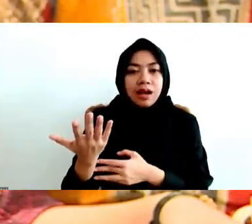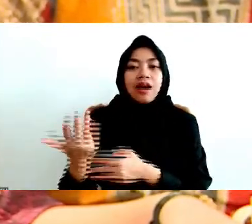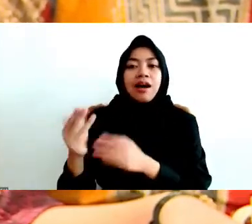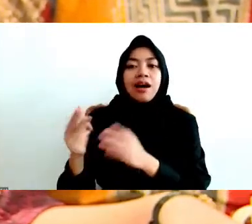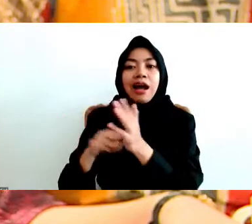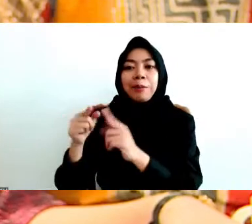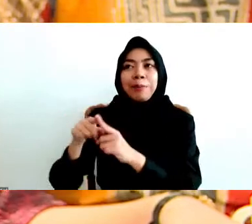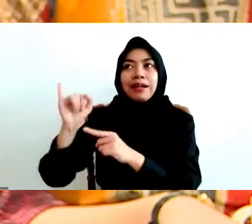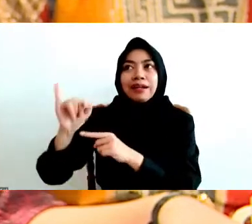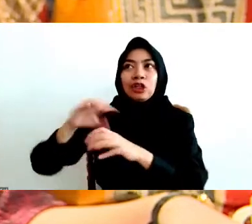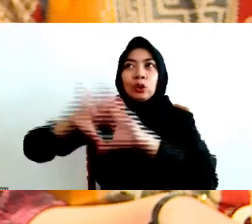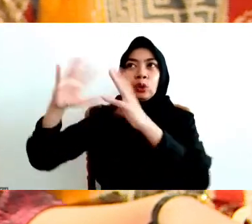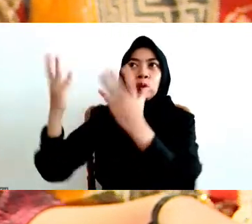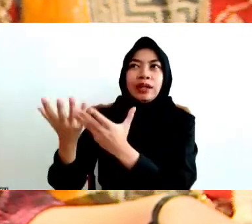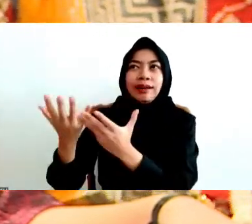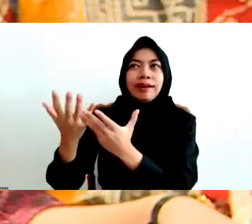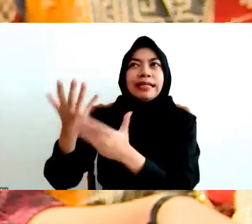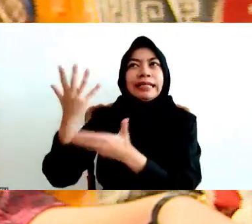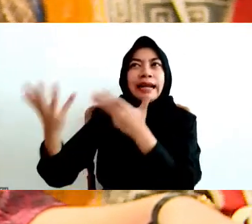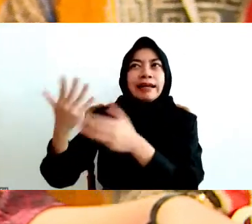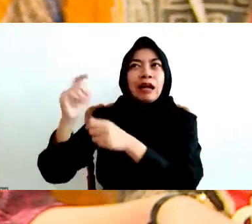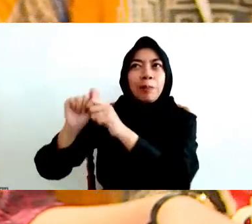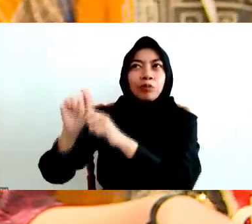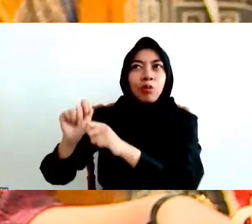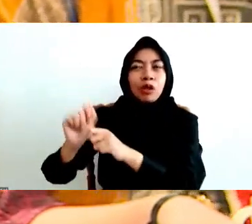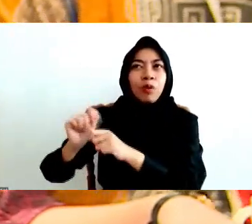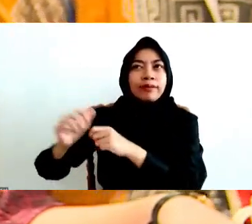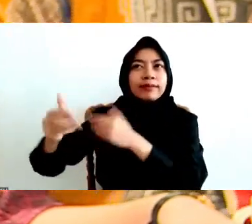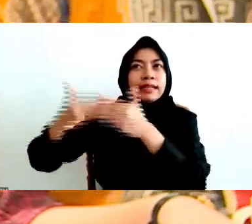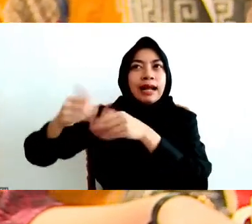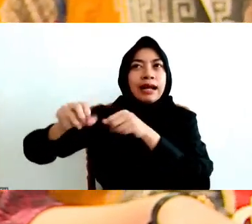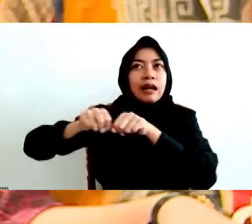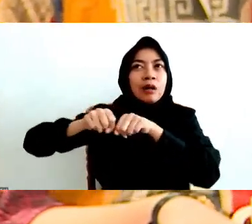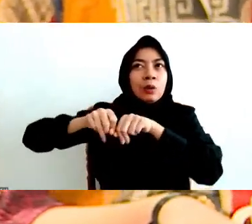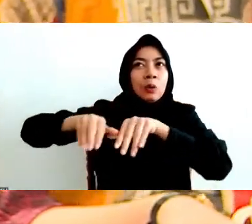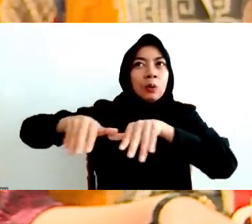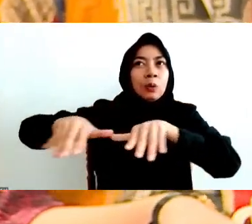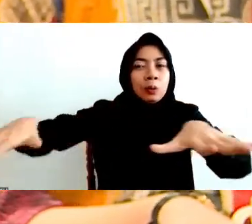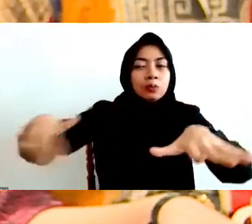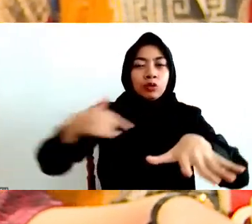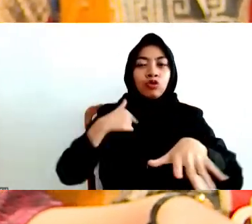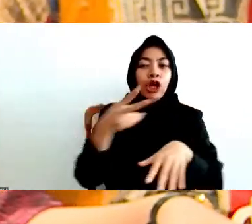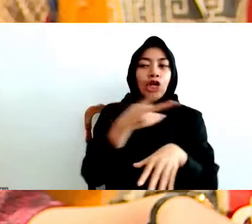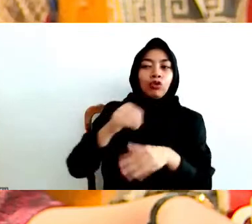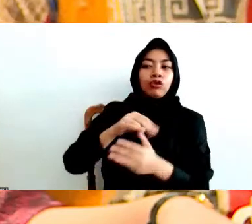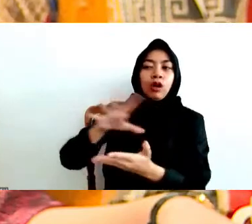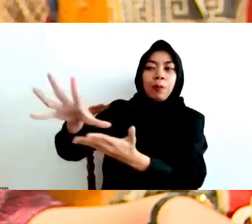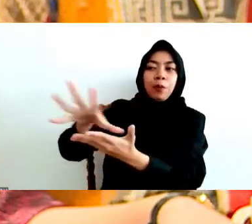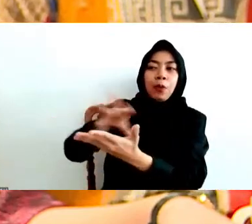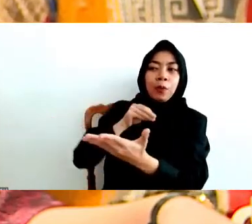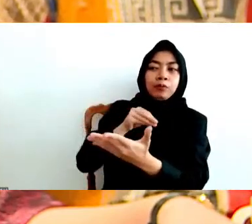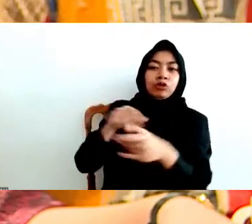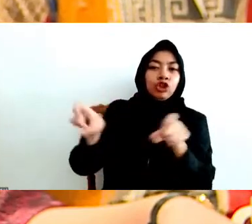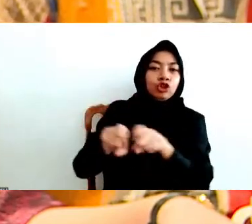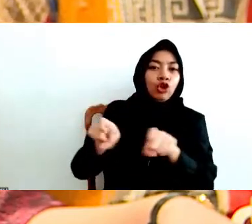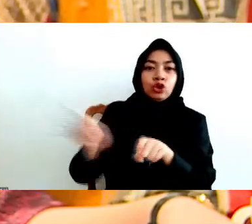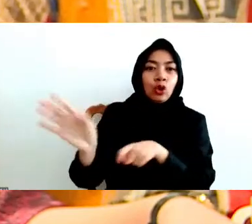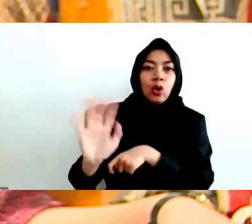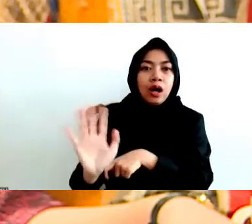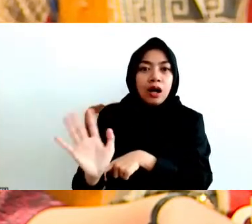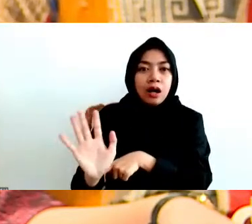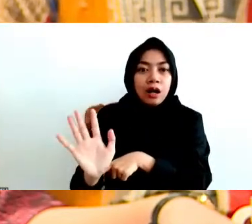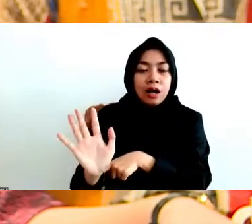in the future? Is it suitable for us to be optimistic regarding that?